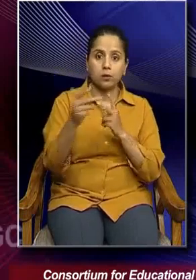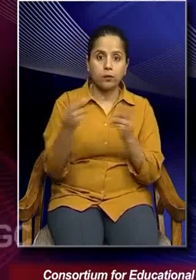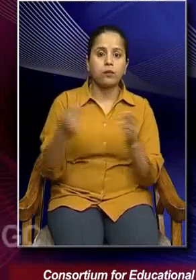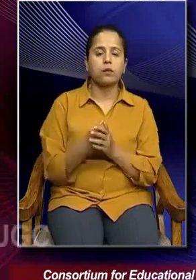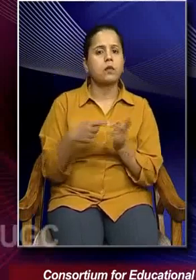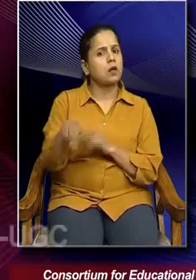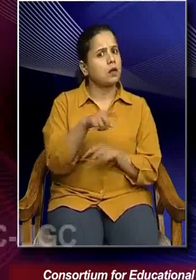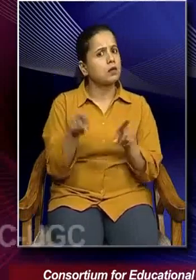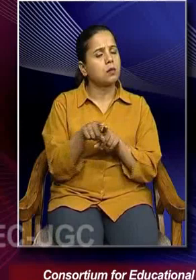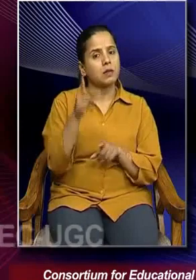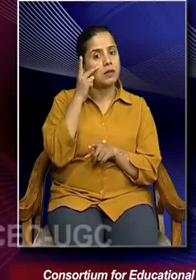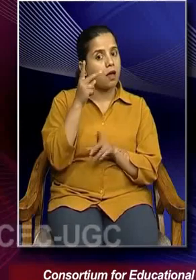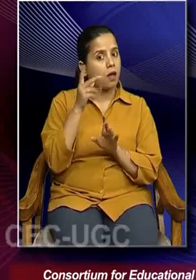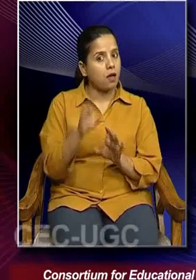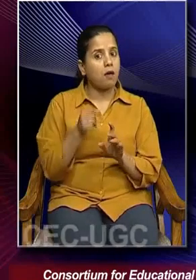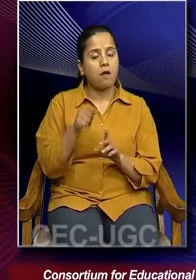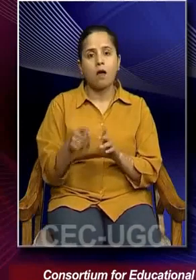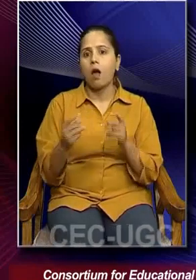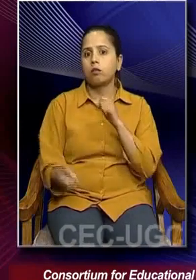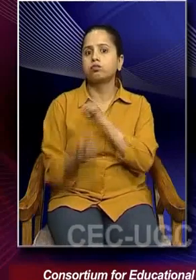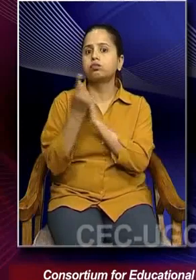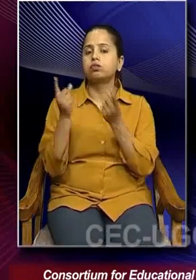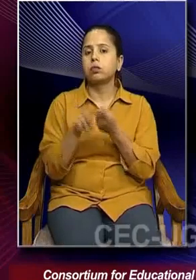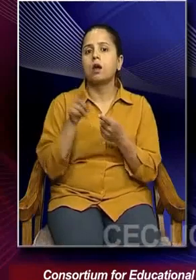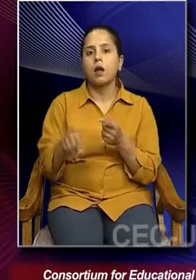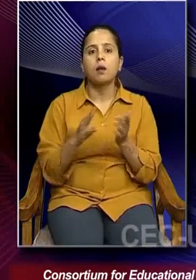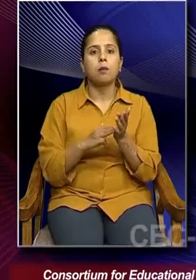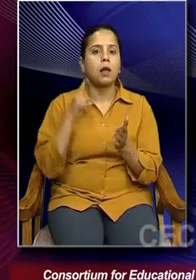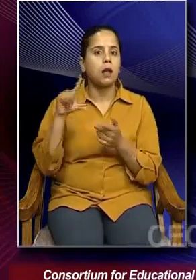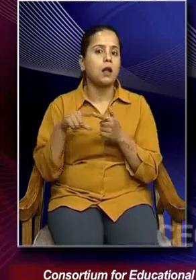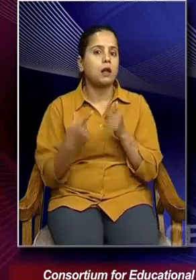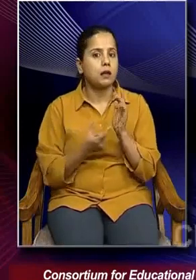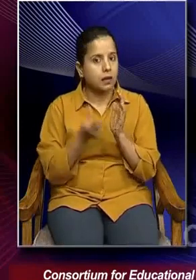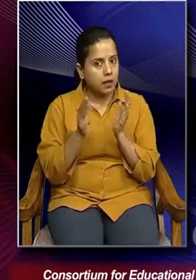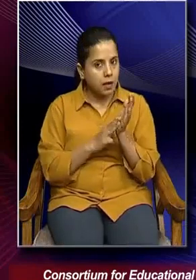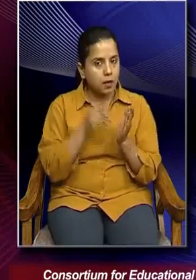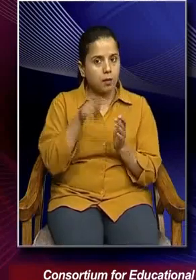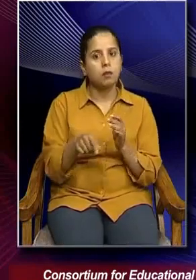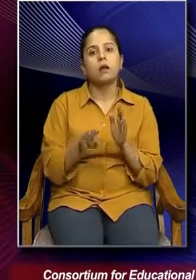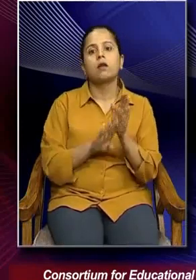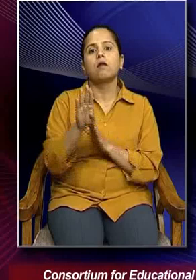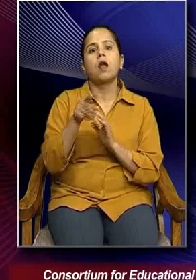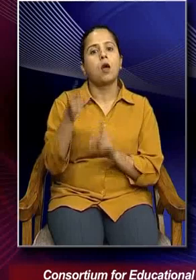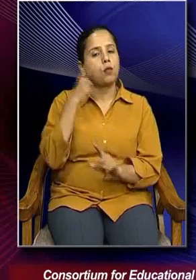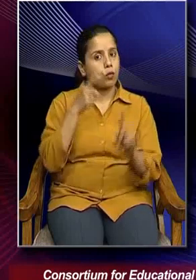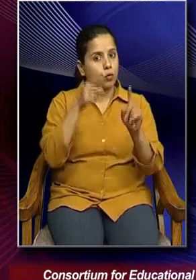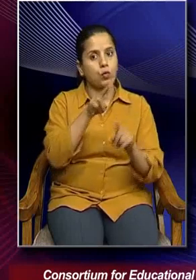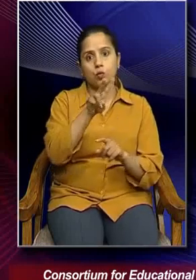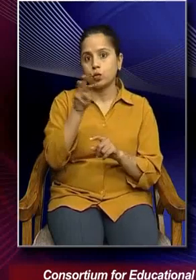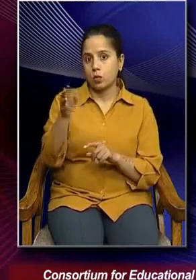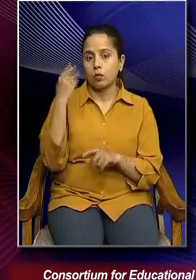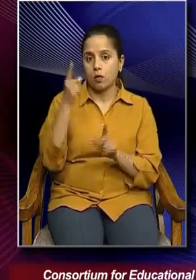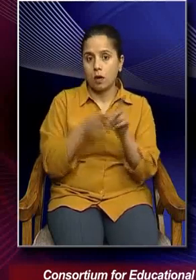led to the emergence of the Millennium Development Goals in the year 2000, when again most of the